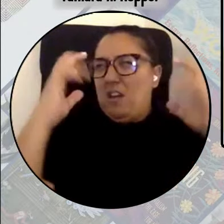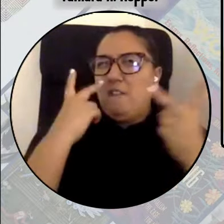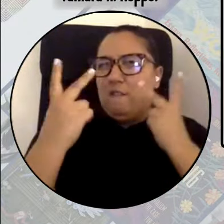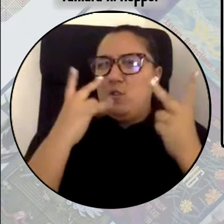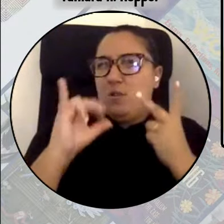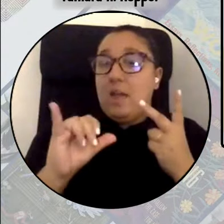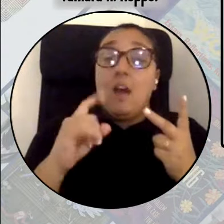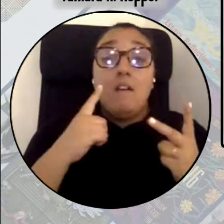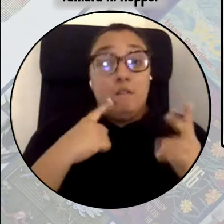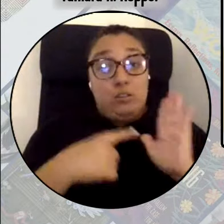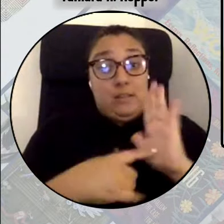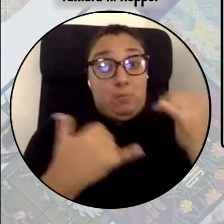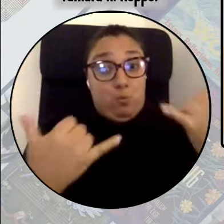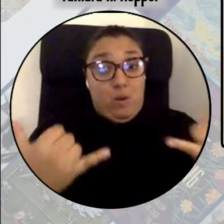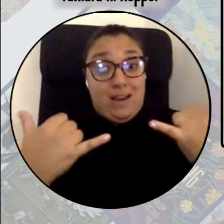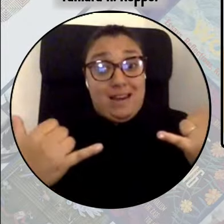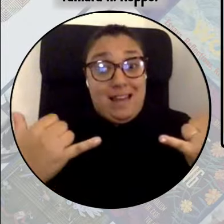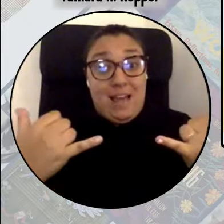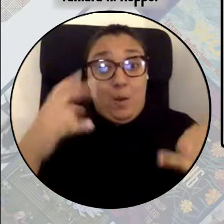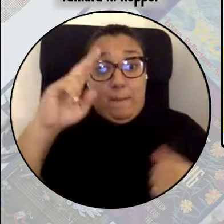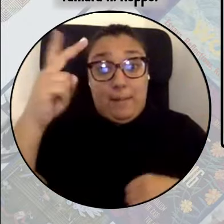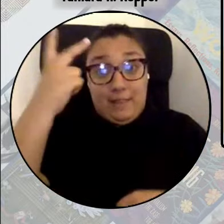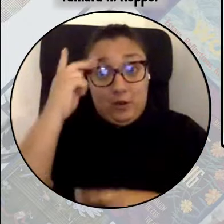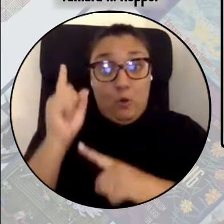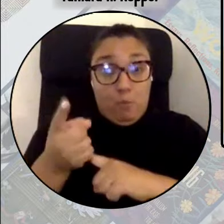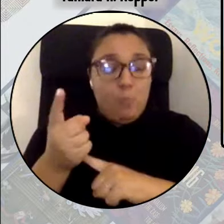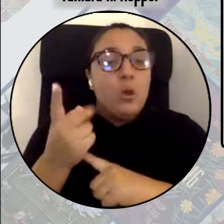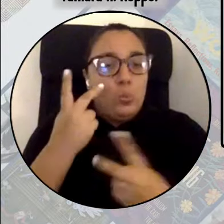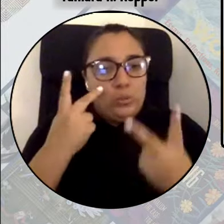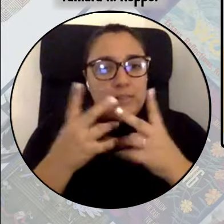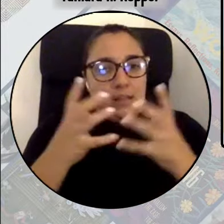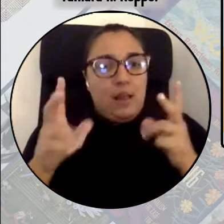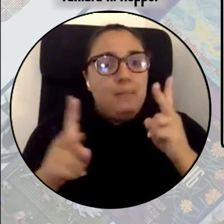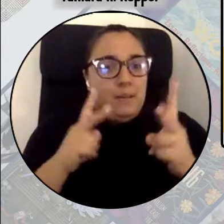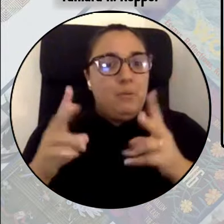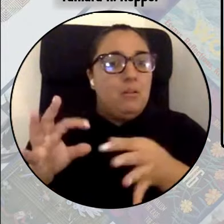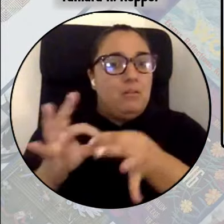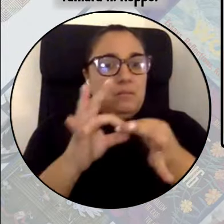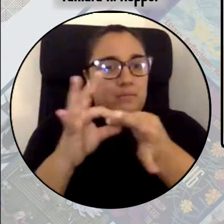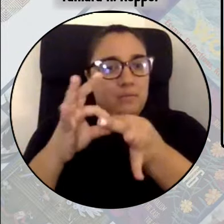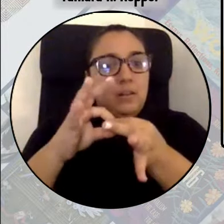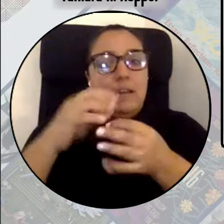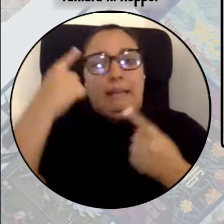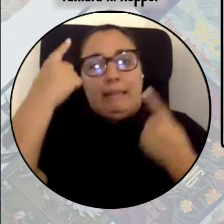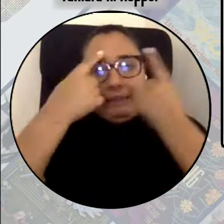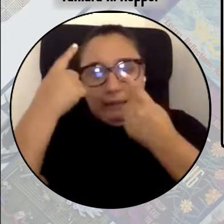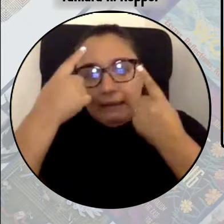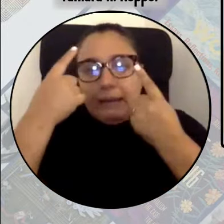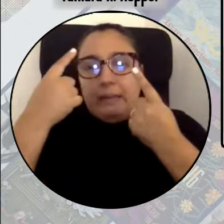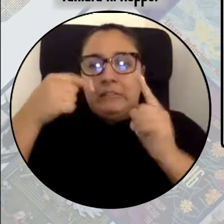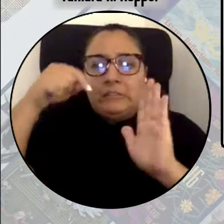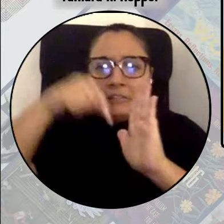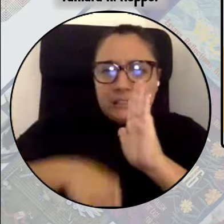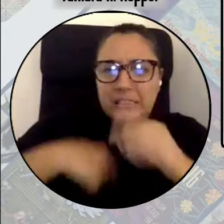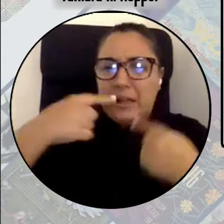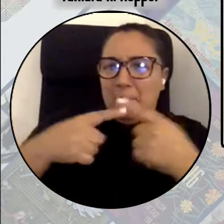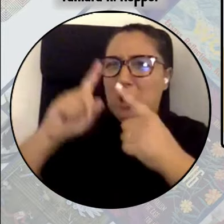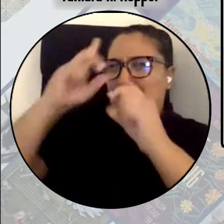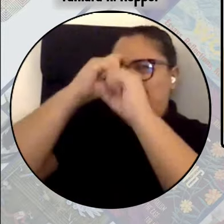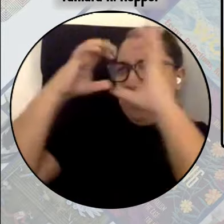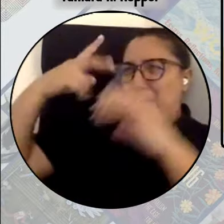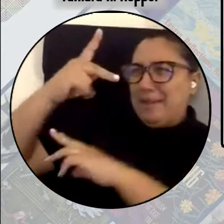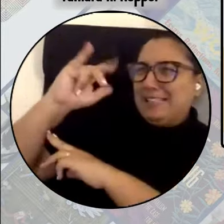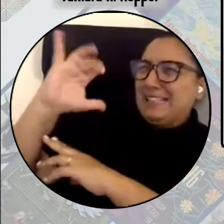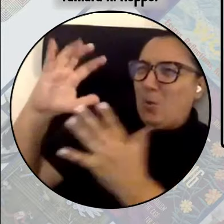in this political moment, as we're having more people make these connections and thinking critically about the PIC and